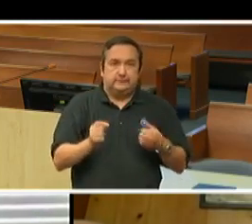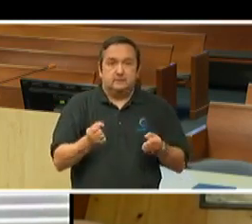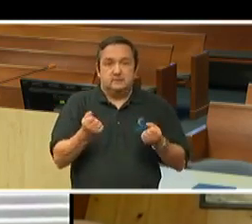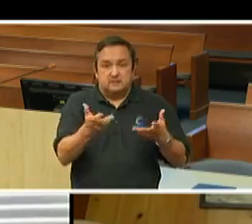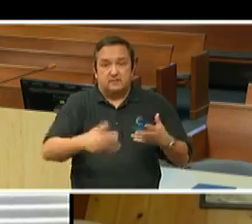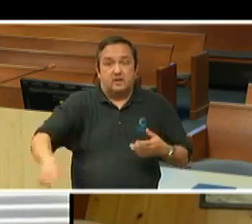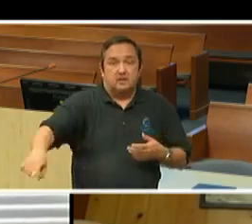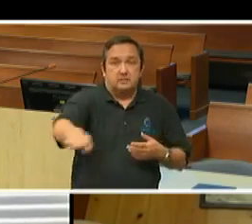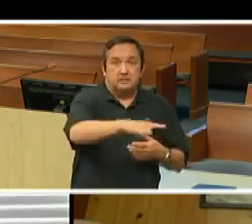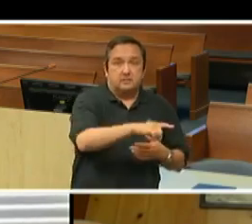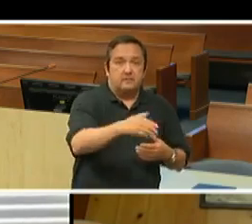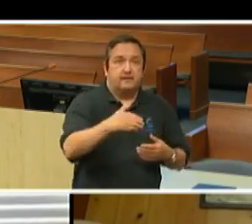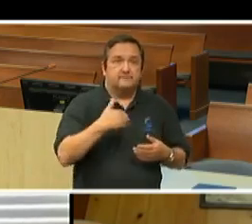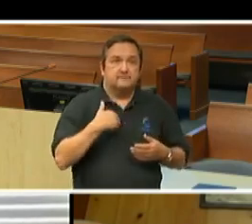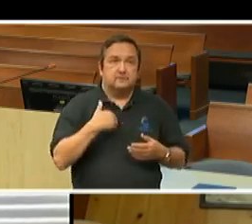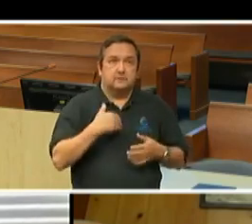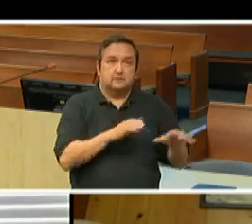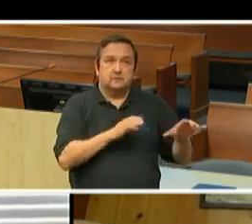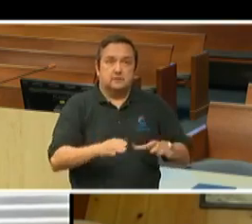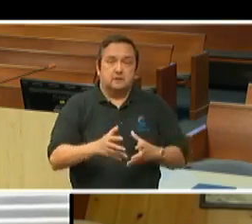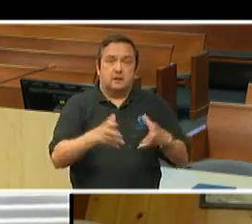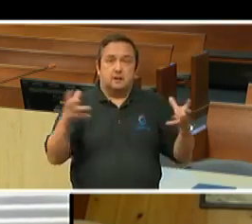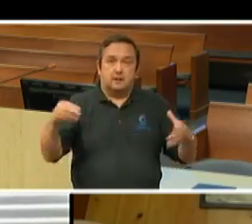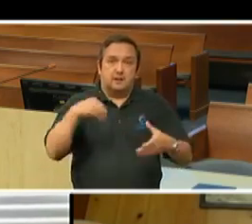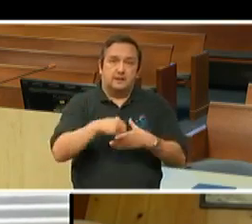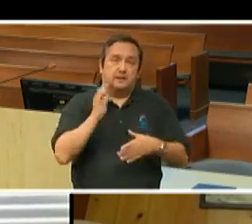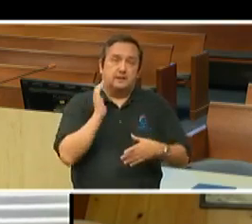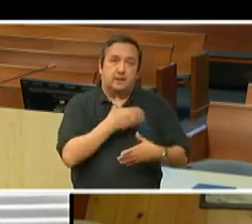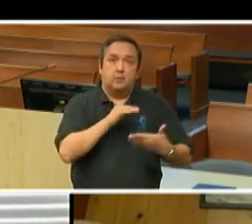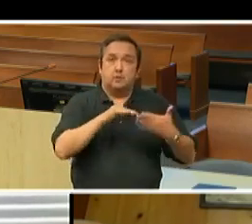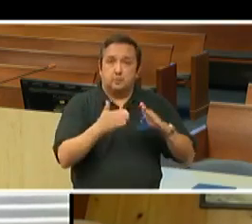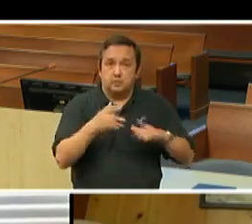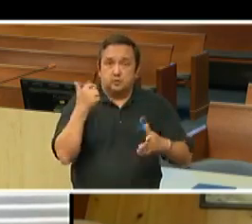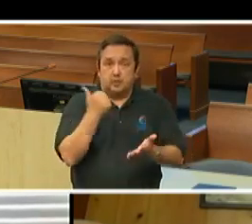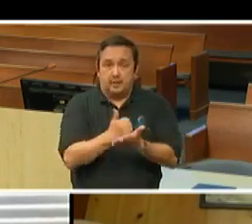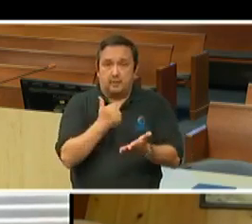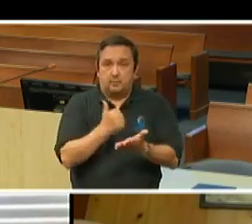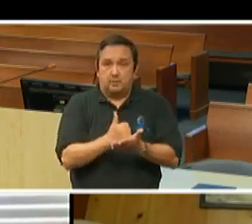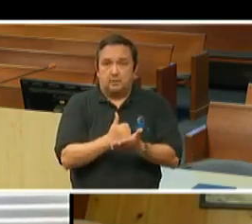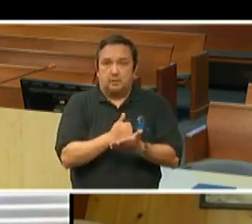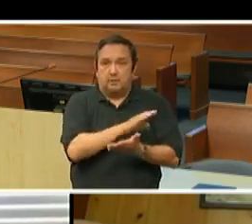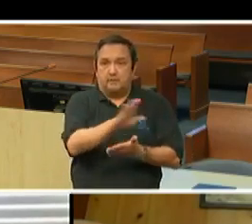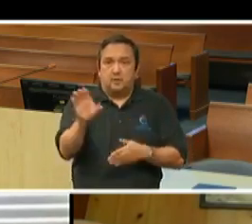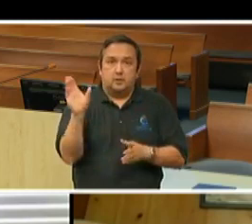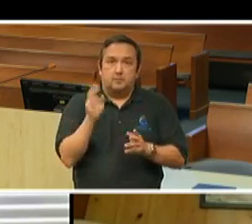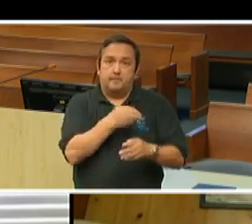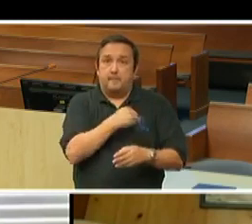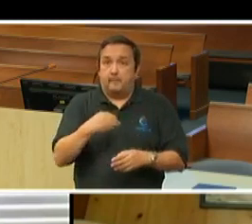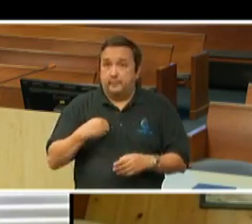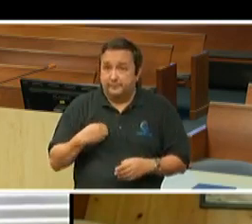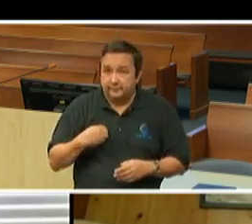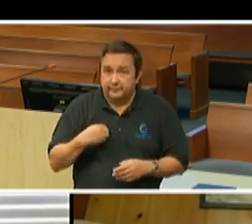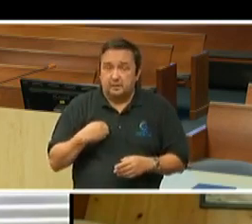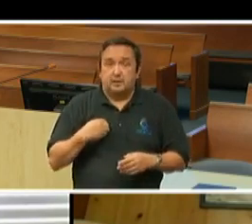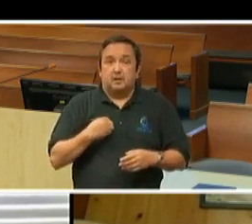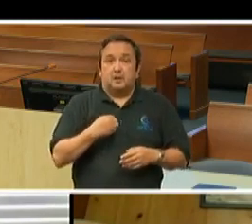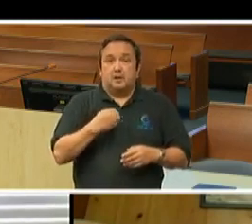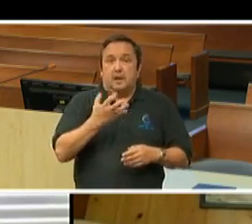them have done a lot in our community to help their parishioners. And every person that they